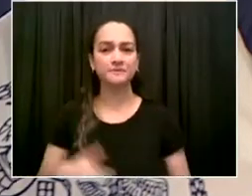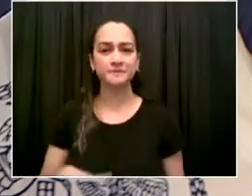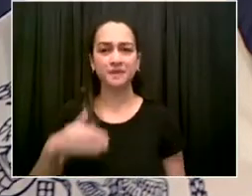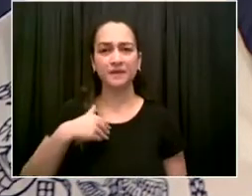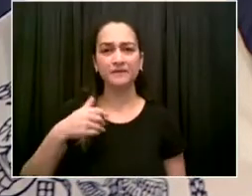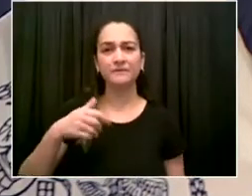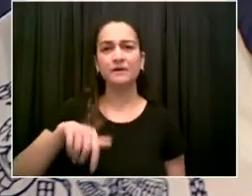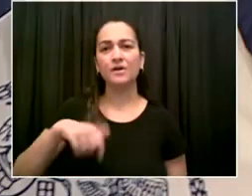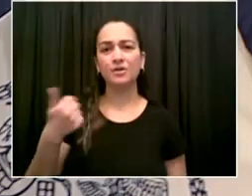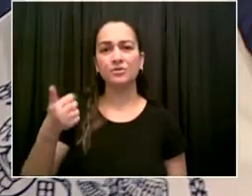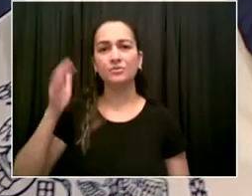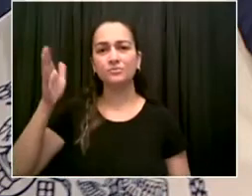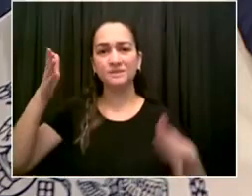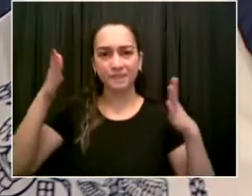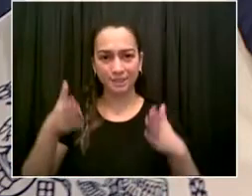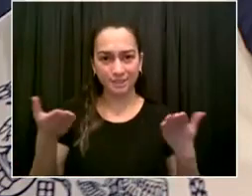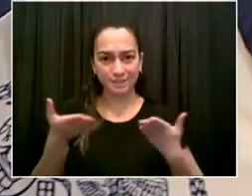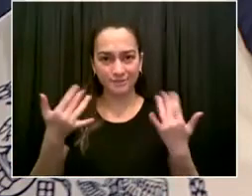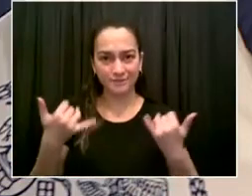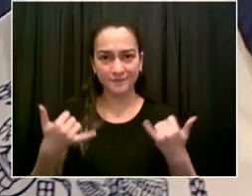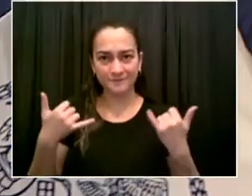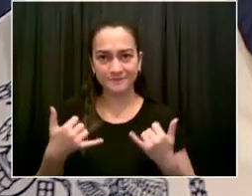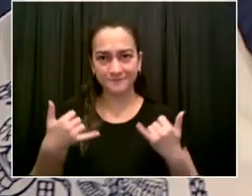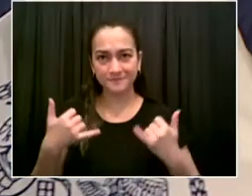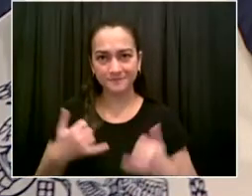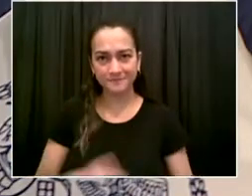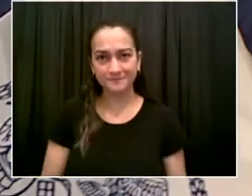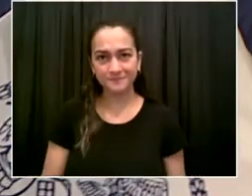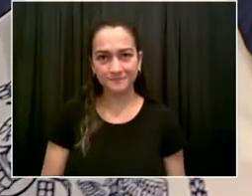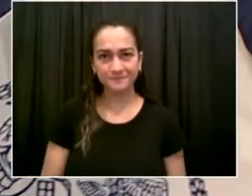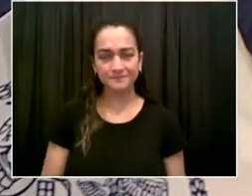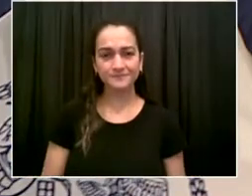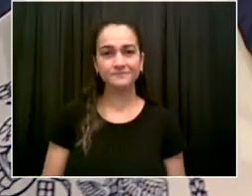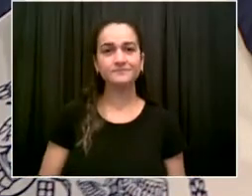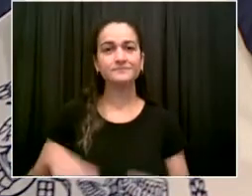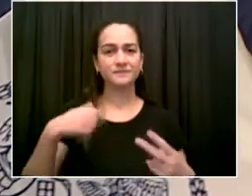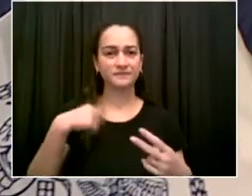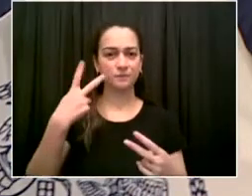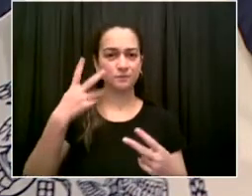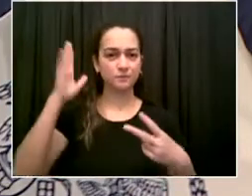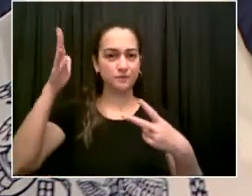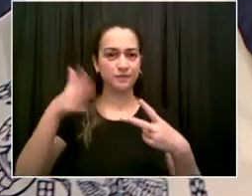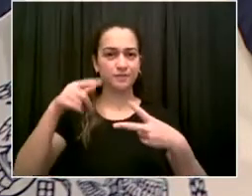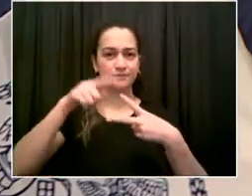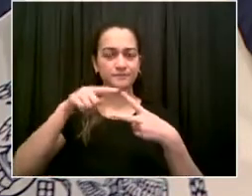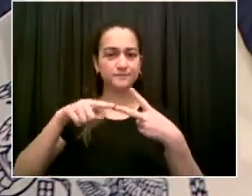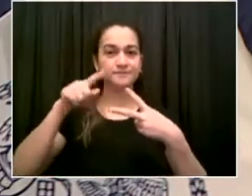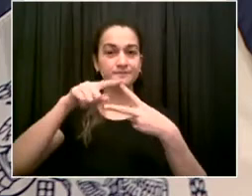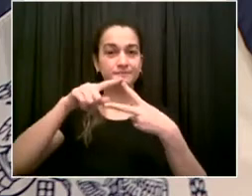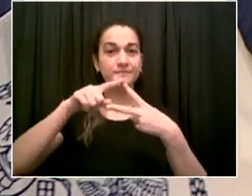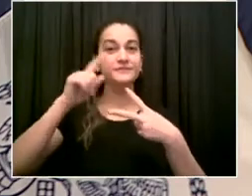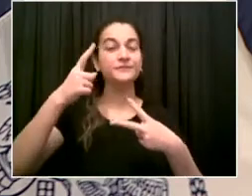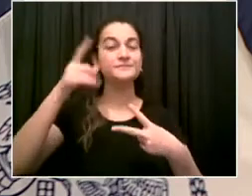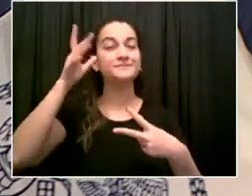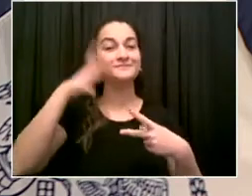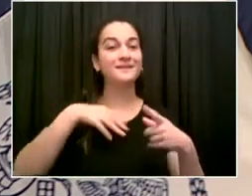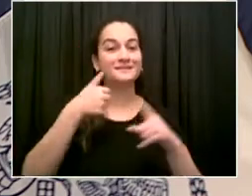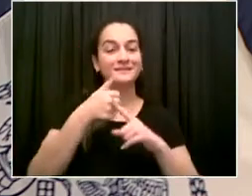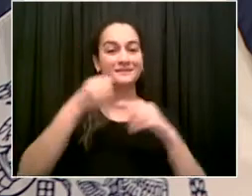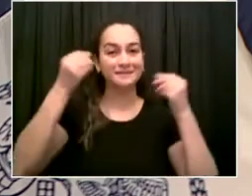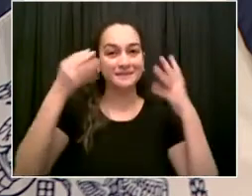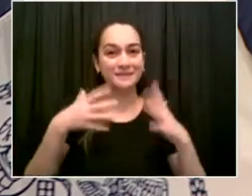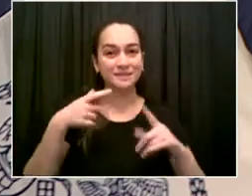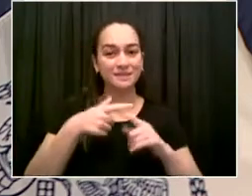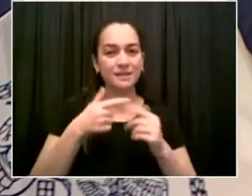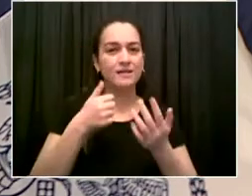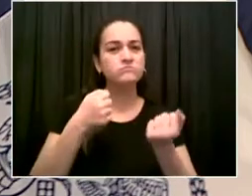so much of his life helping our young people as a teacher, addressing their special needs, addressing kids who had